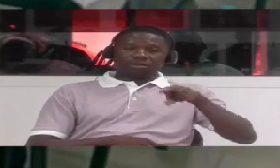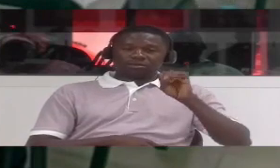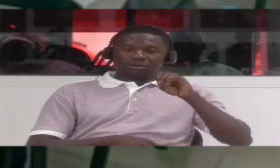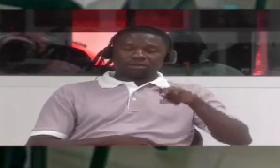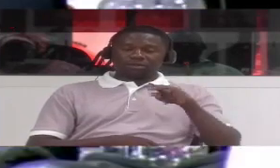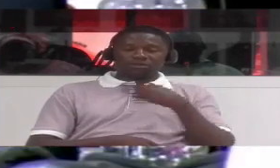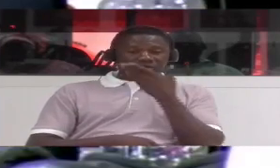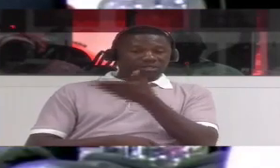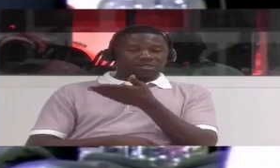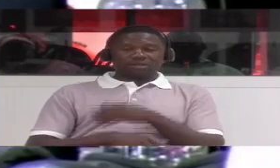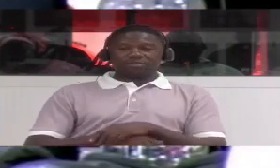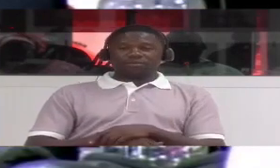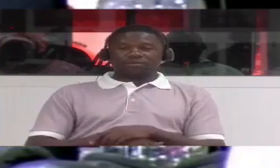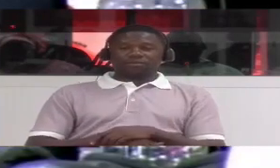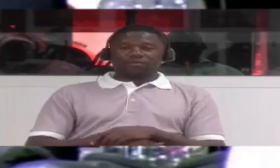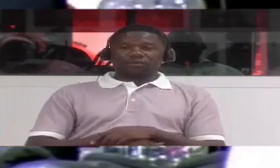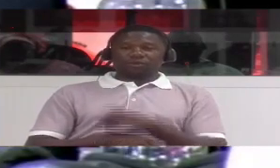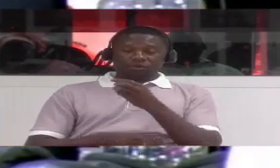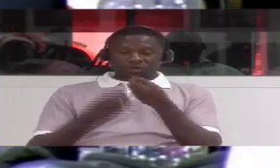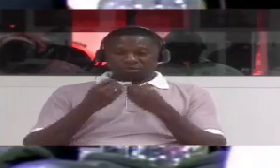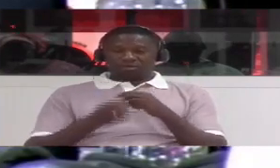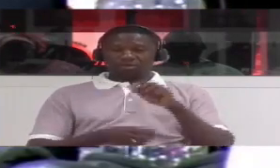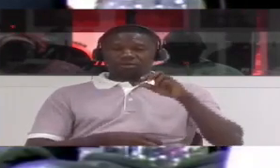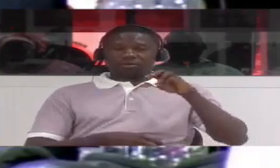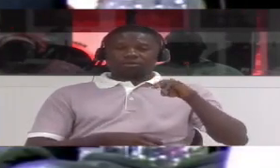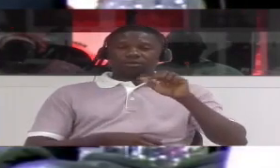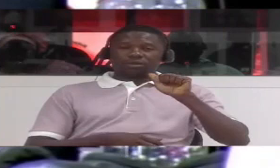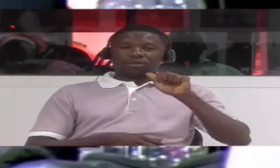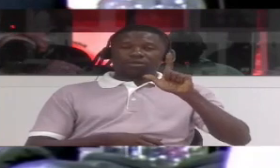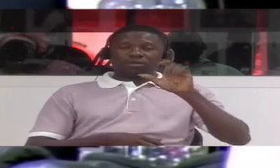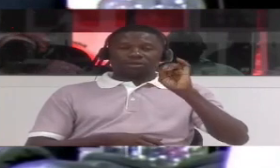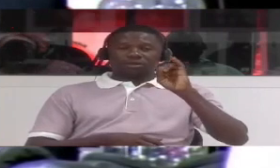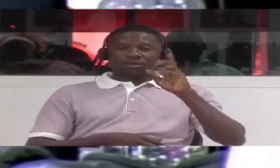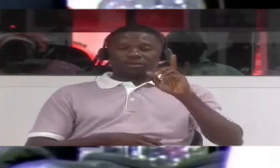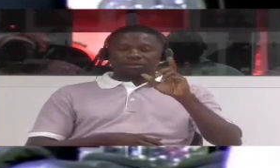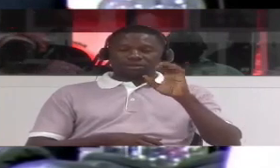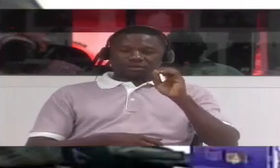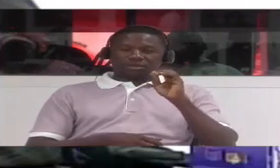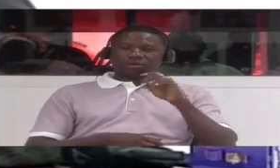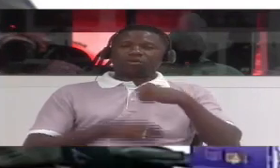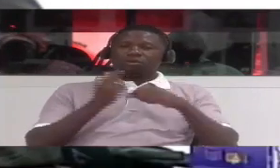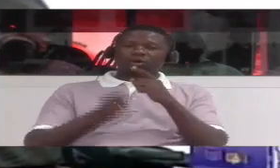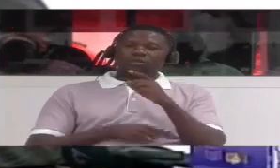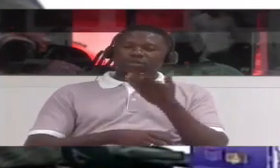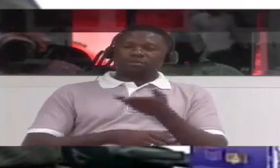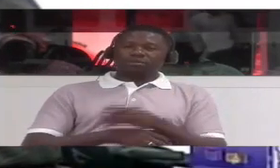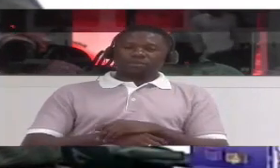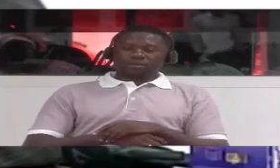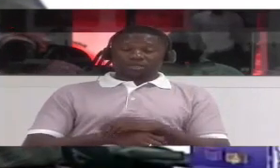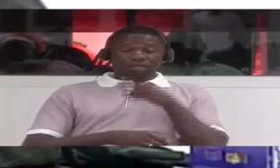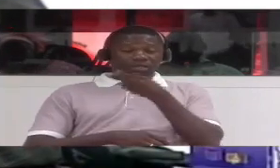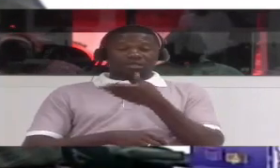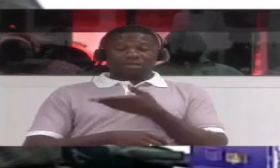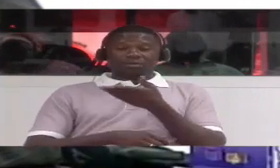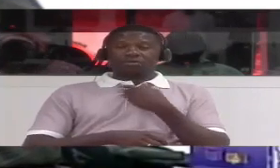the Independent. Yes. What about Malik Mboup? Malik Mboup had been a reporter at our office at the Daily Observer.